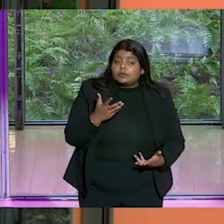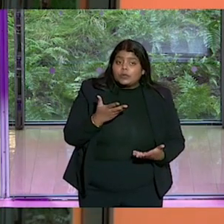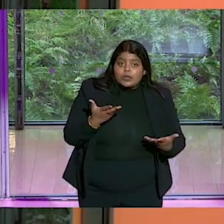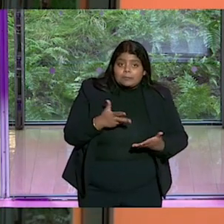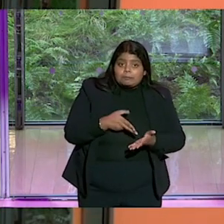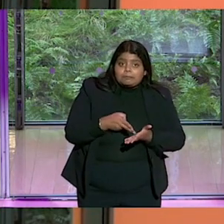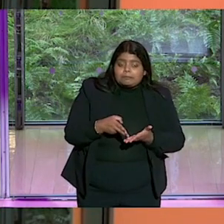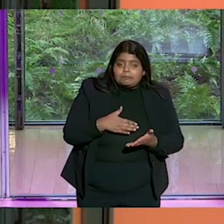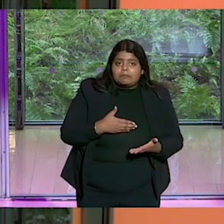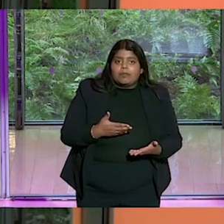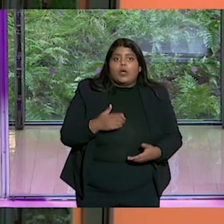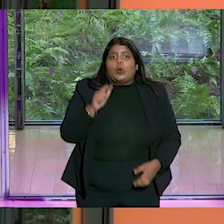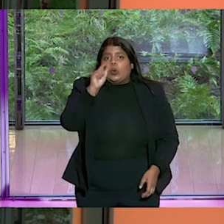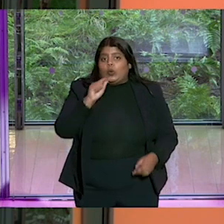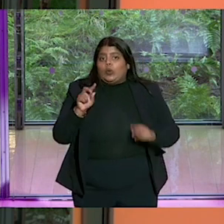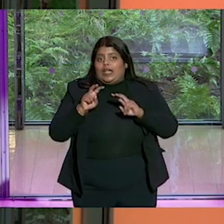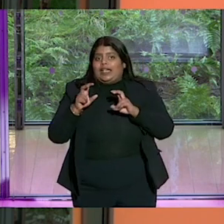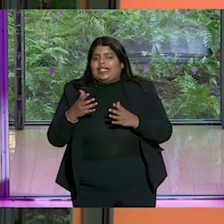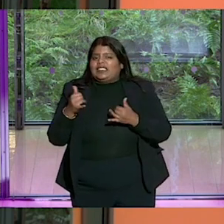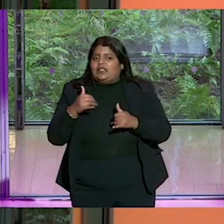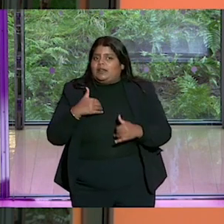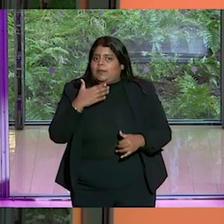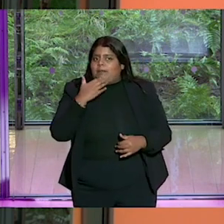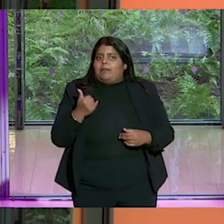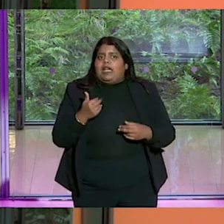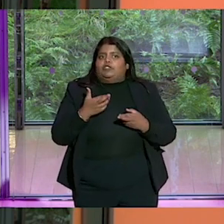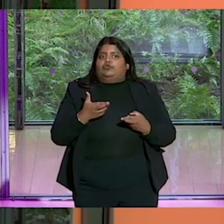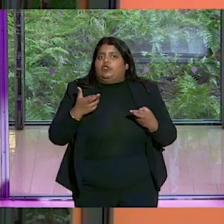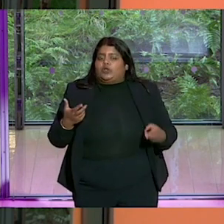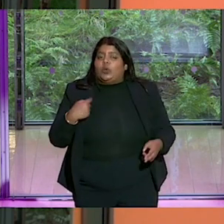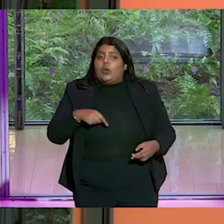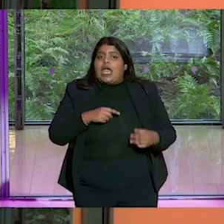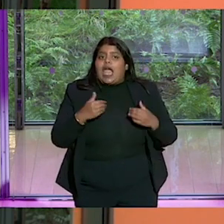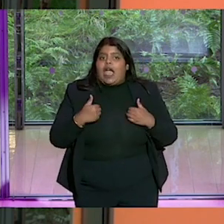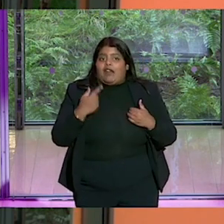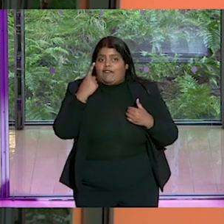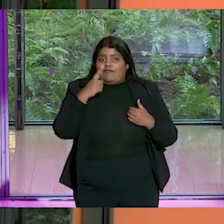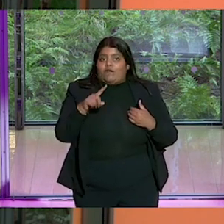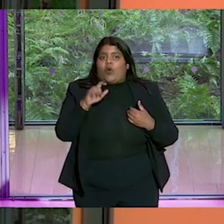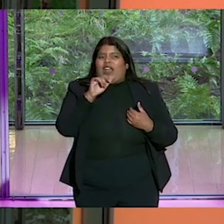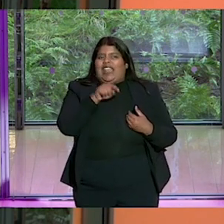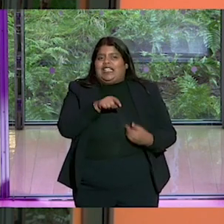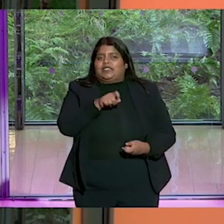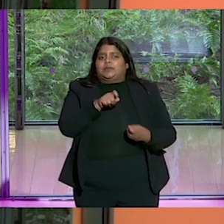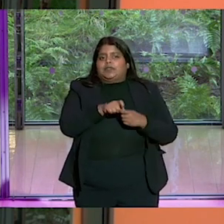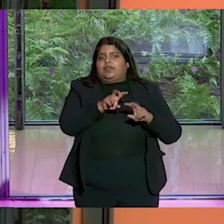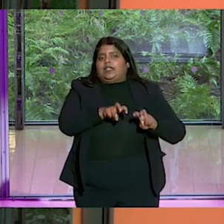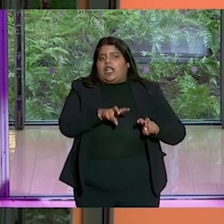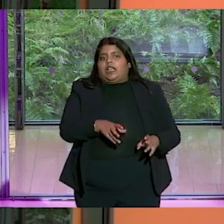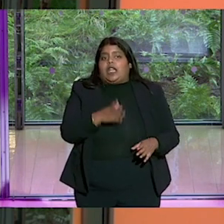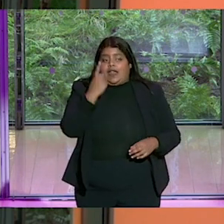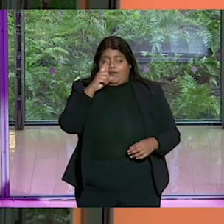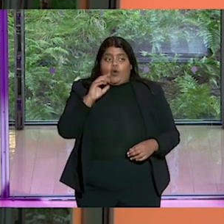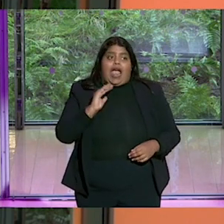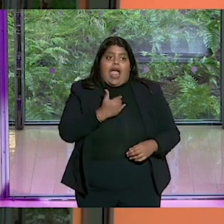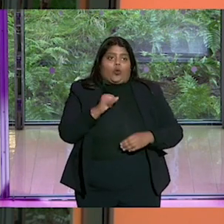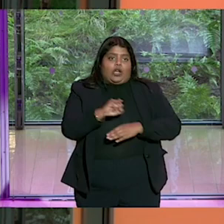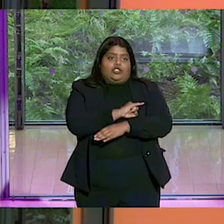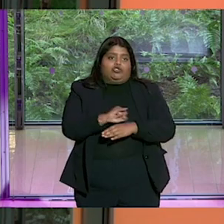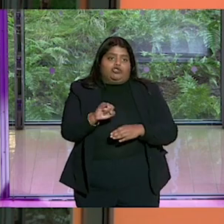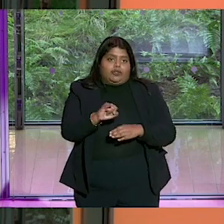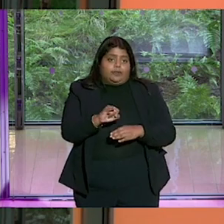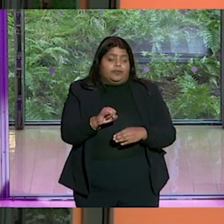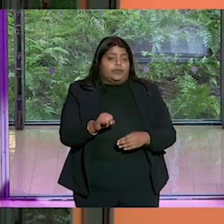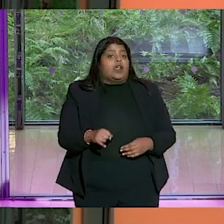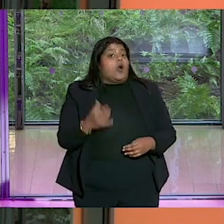that Google Analytics is still the best tool we have for this analysis and for our industry, for